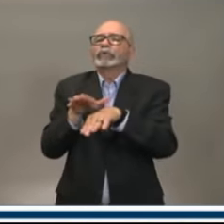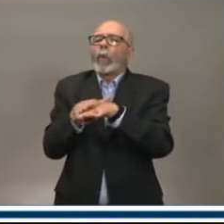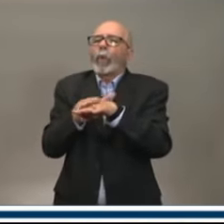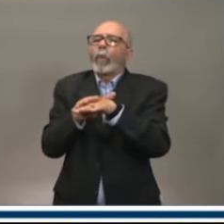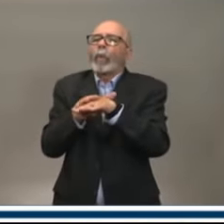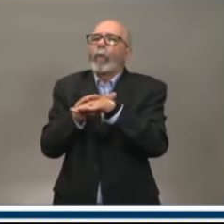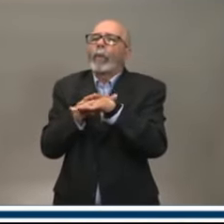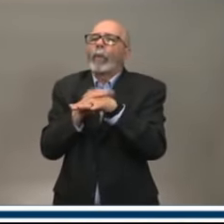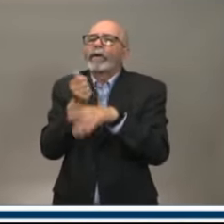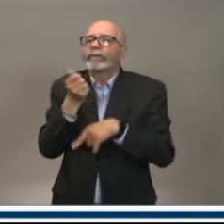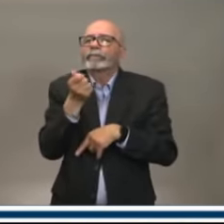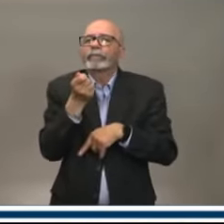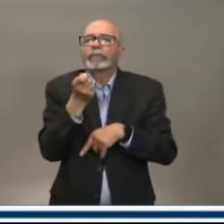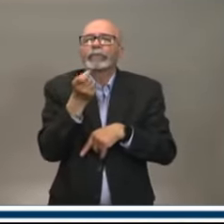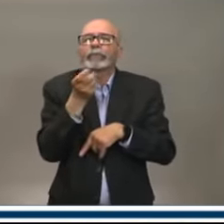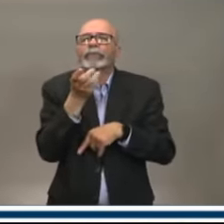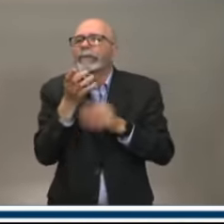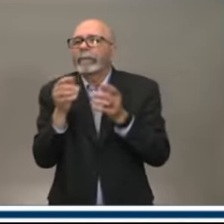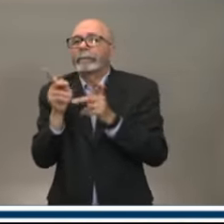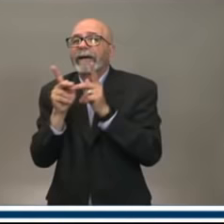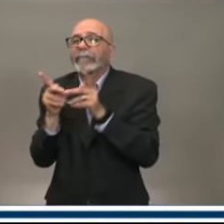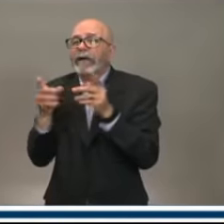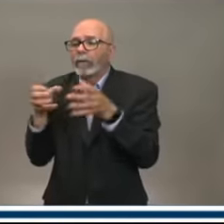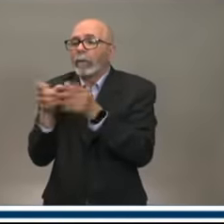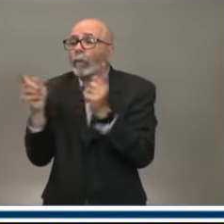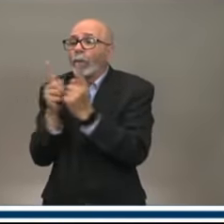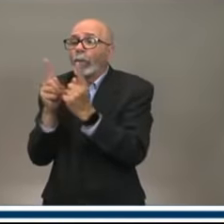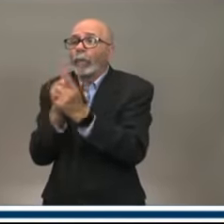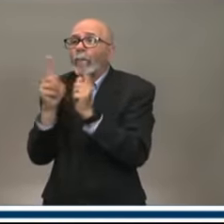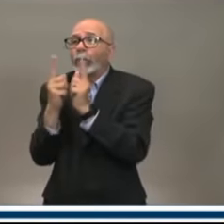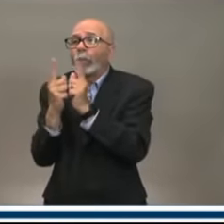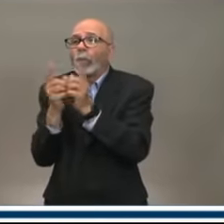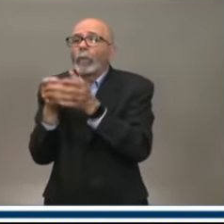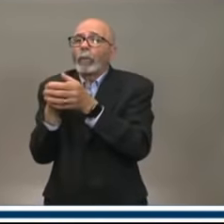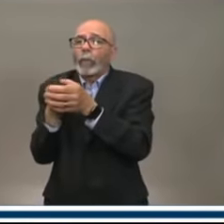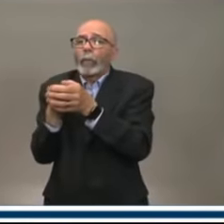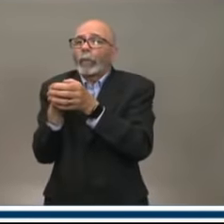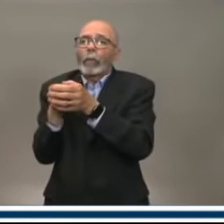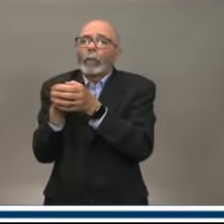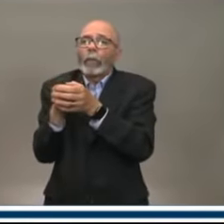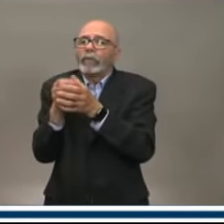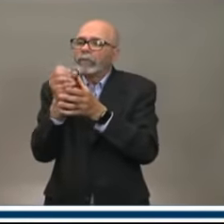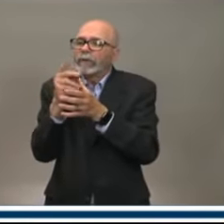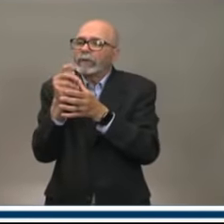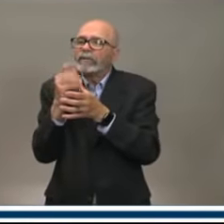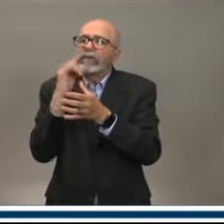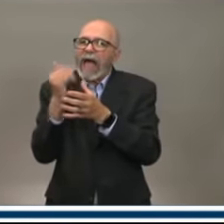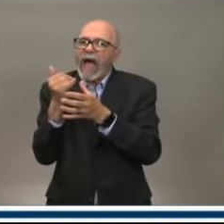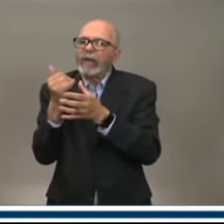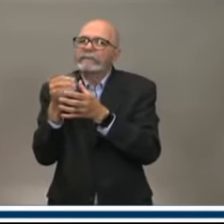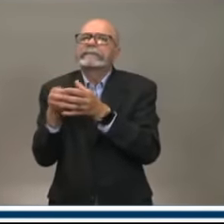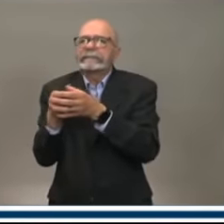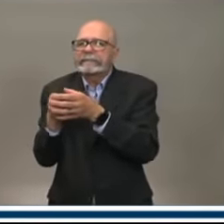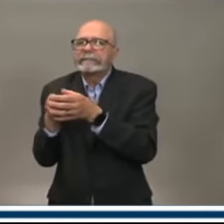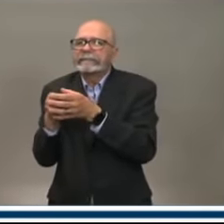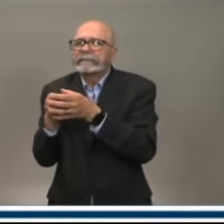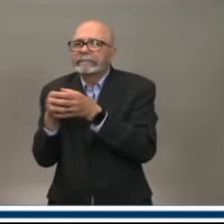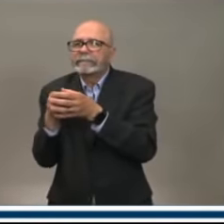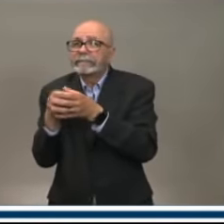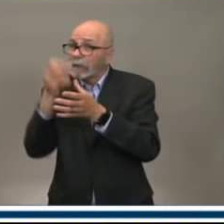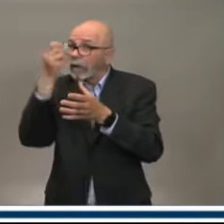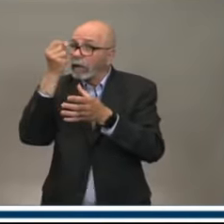available or allowed to be together. I think it's important that people understand that having